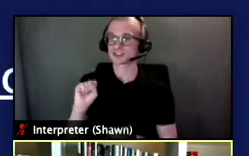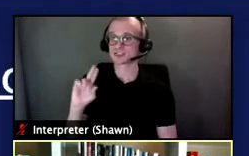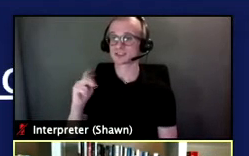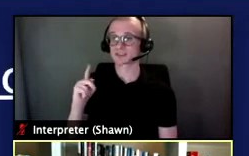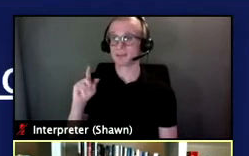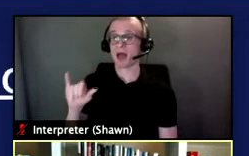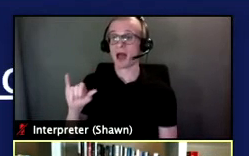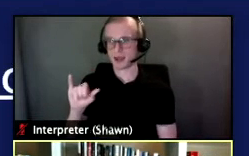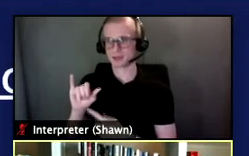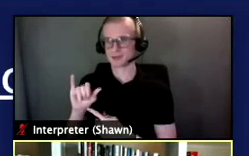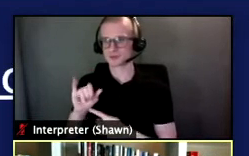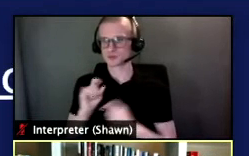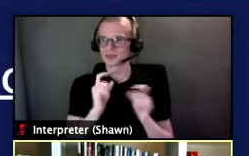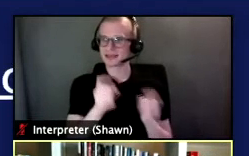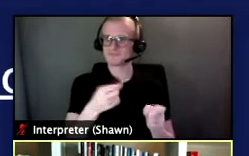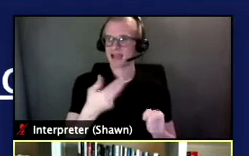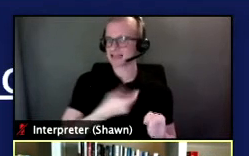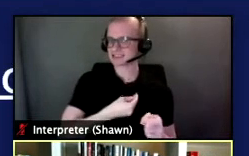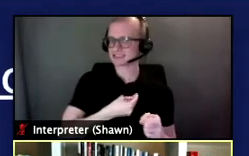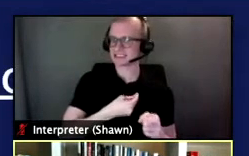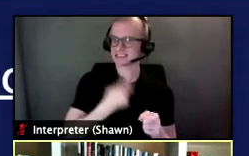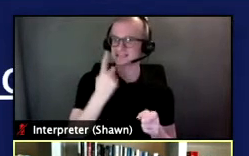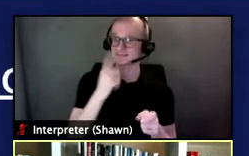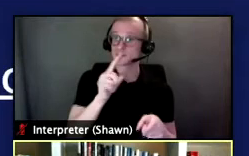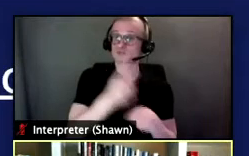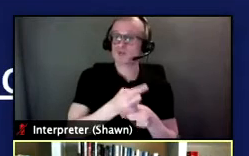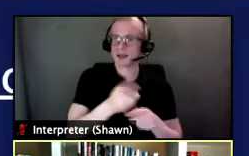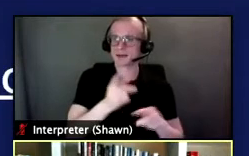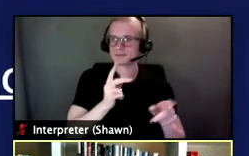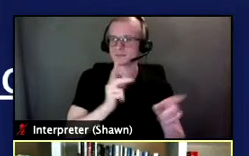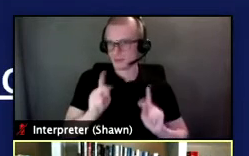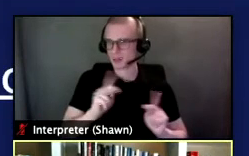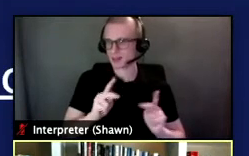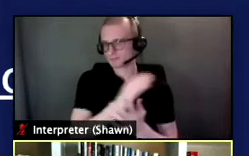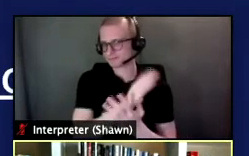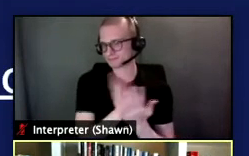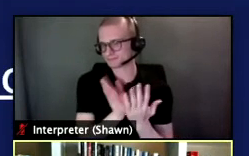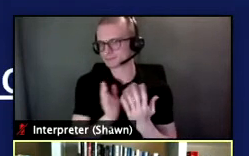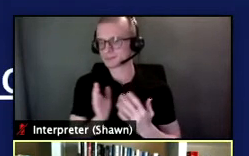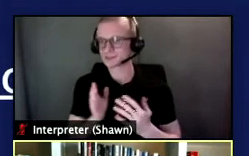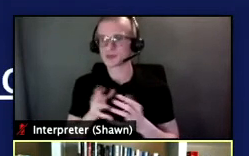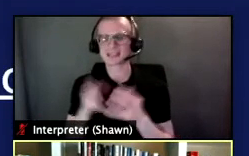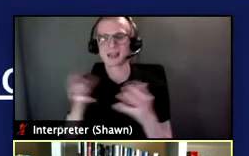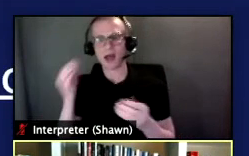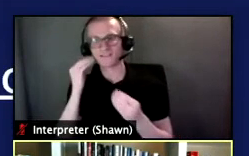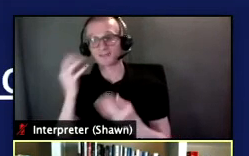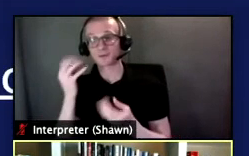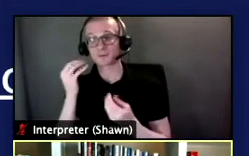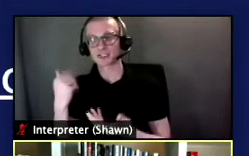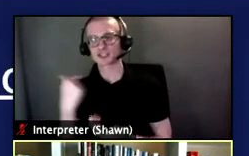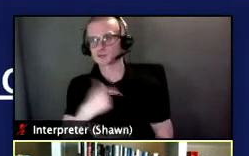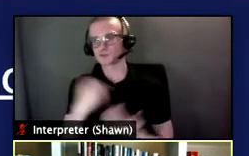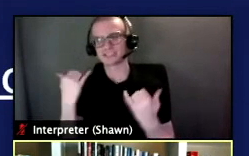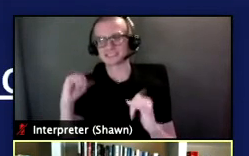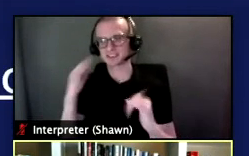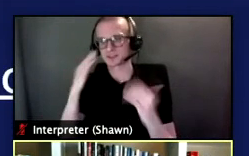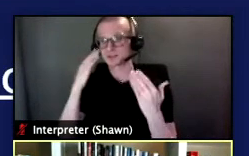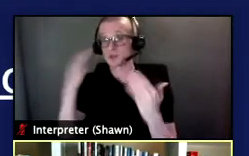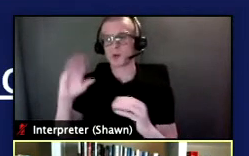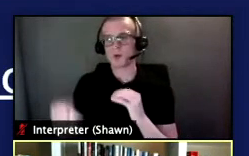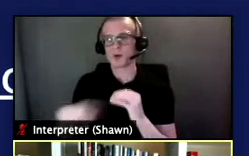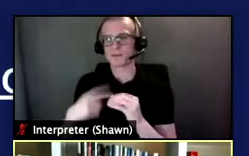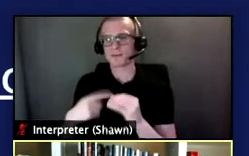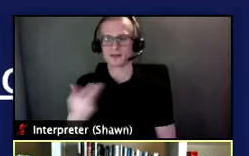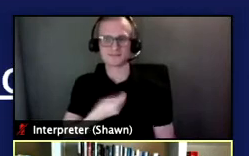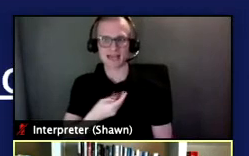person. So there's a whole lot that we don't know about these vaccines. We know very little. We know a little bit from a couple of